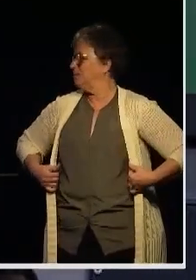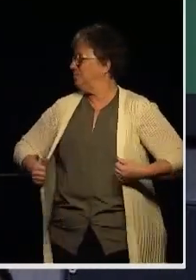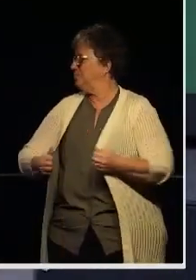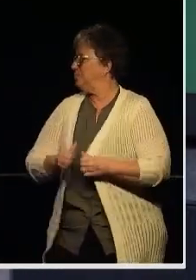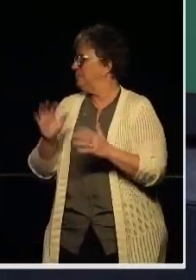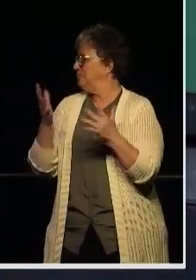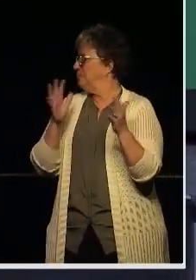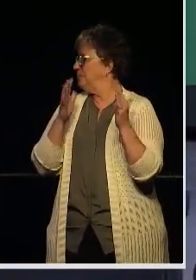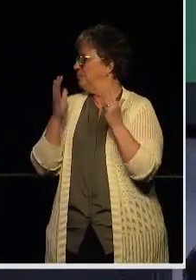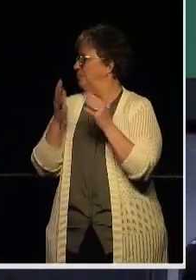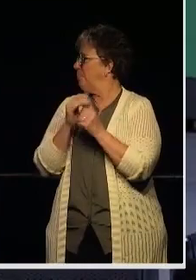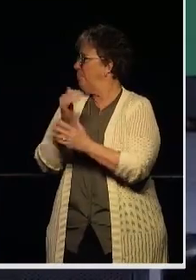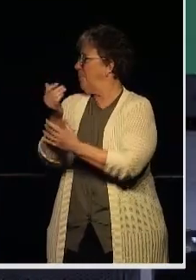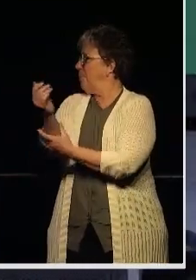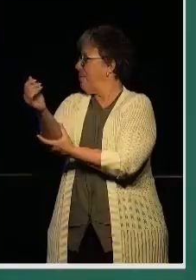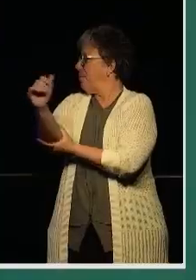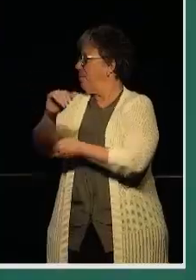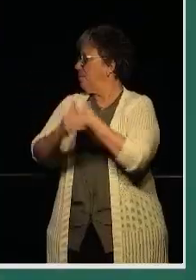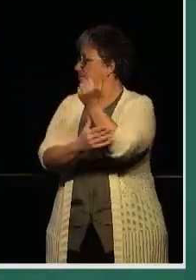Thank you so much. Yep.